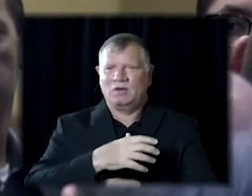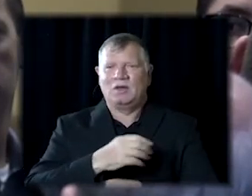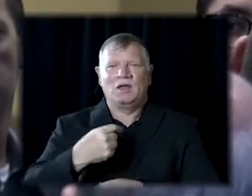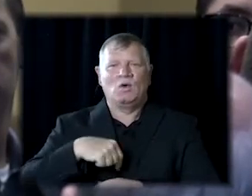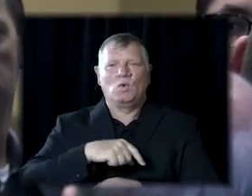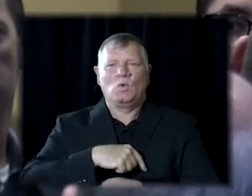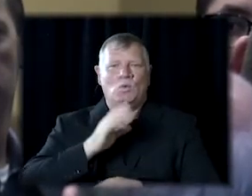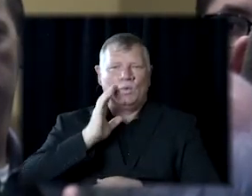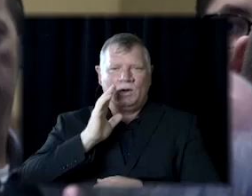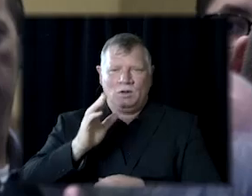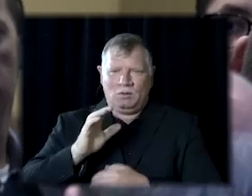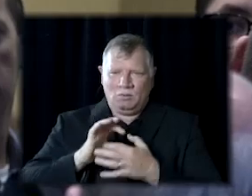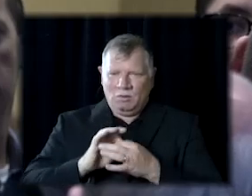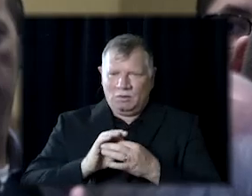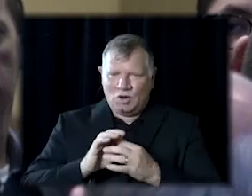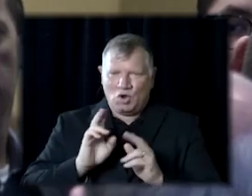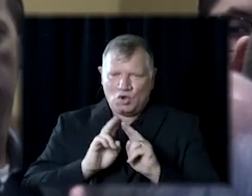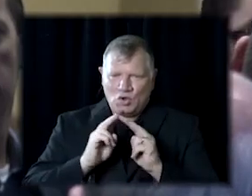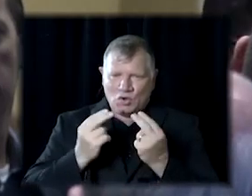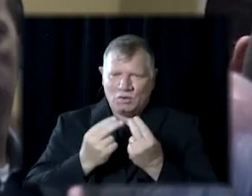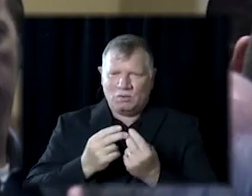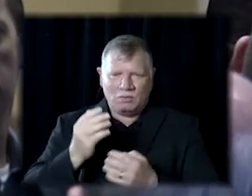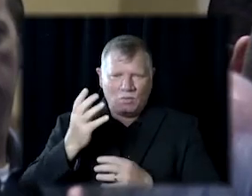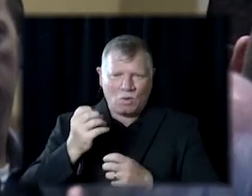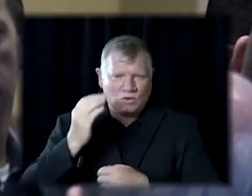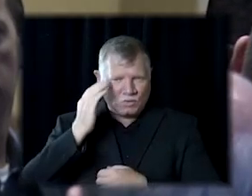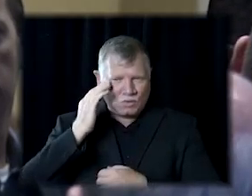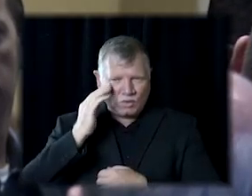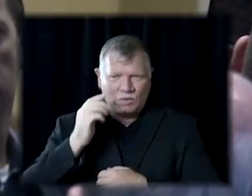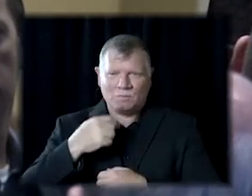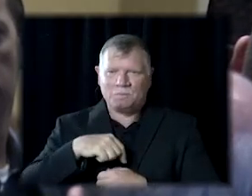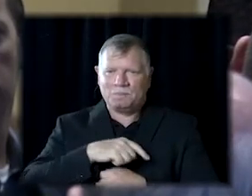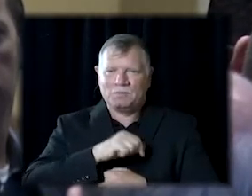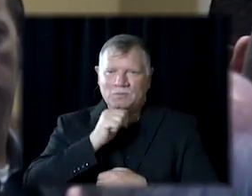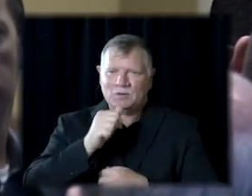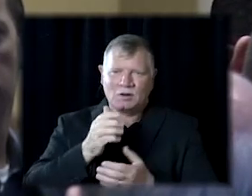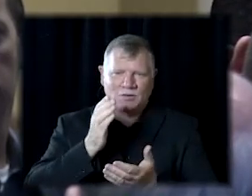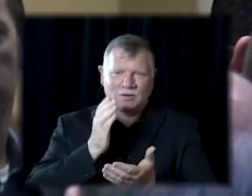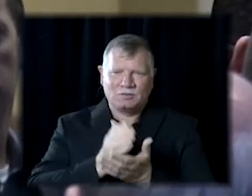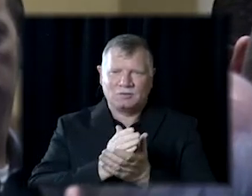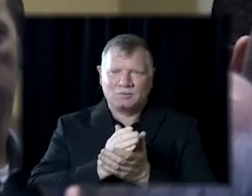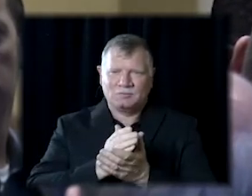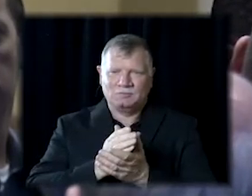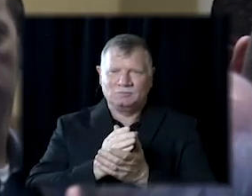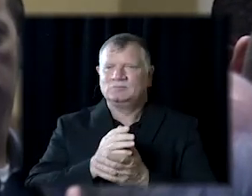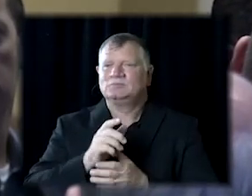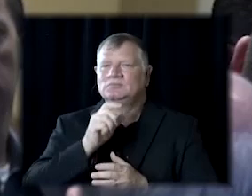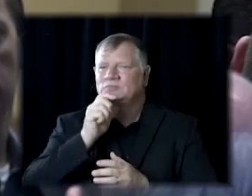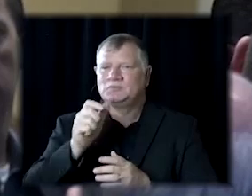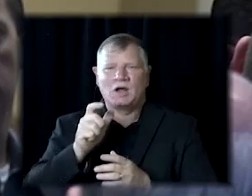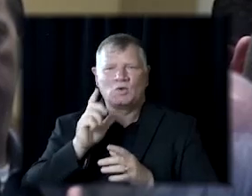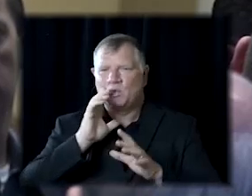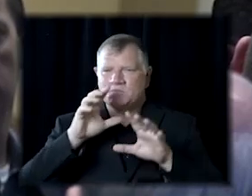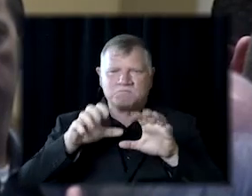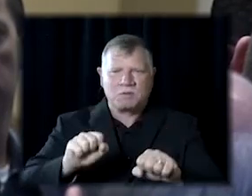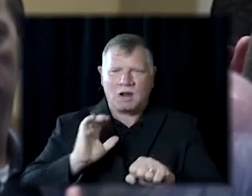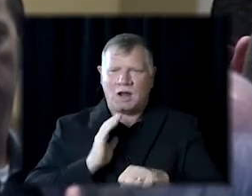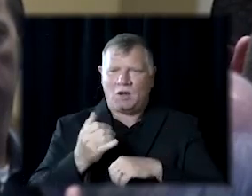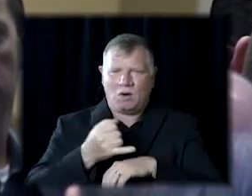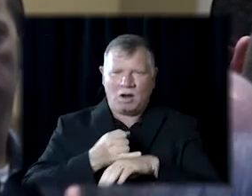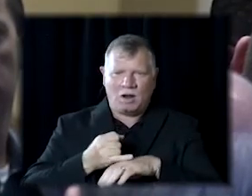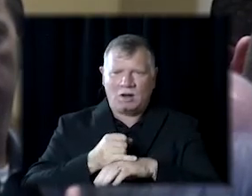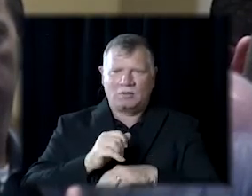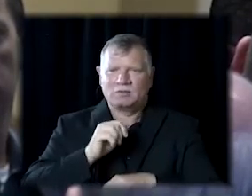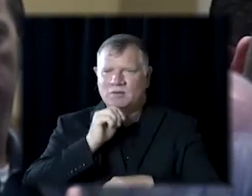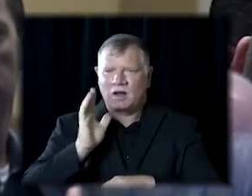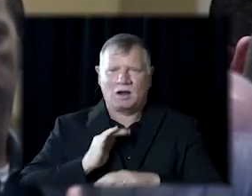are working on coalitions and unions. And I want you to know that we are not gonna stop. You are not gonna take over our island. You are not gonna take